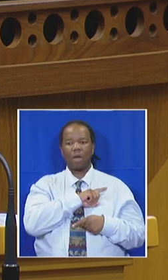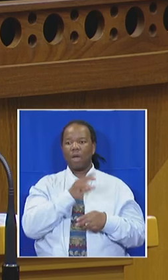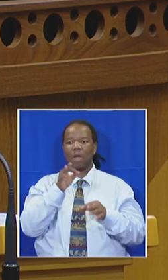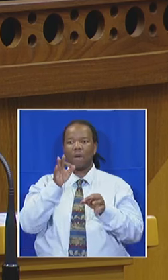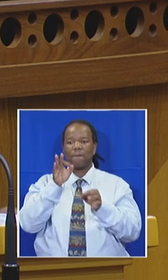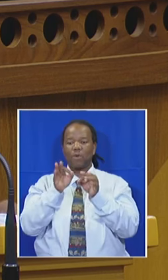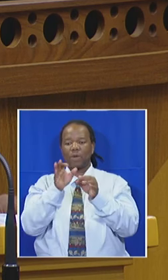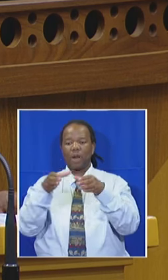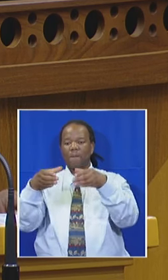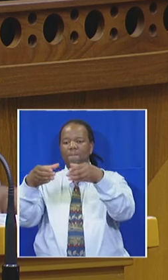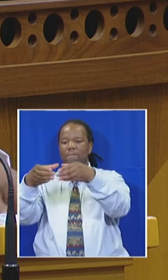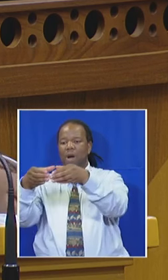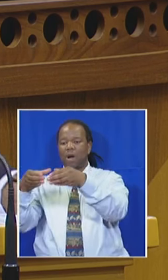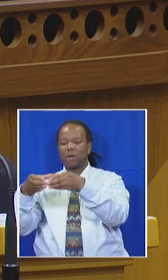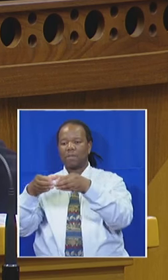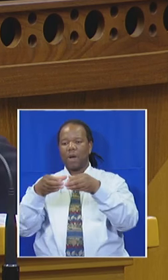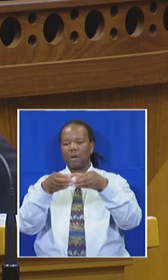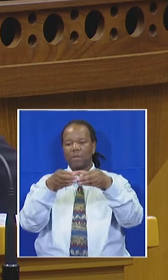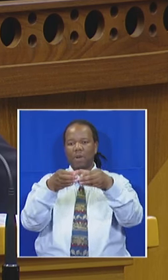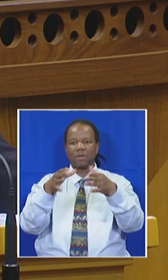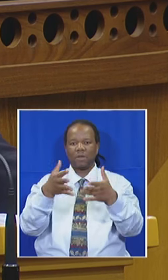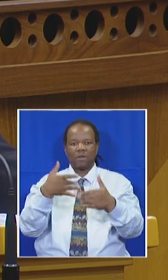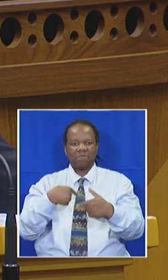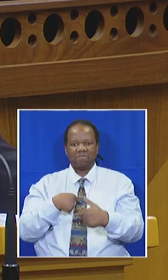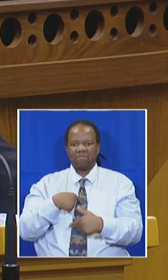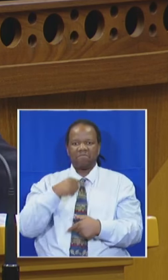odabeni lomhlaba sibe sazi kahle ukuthi